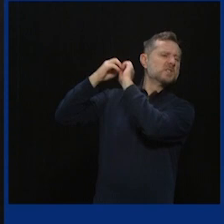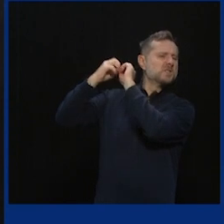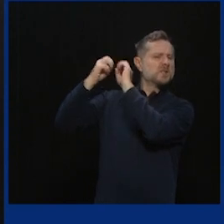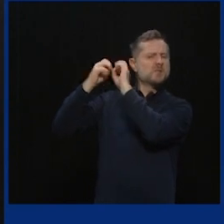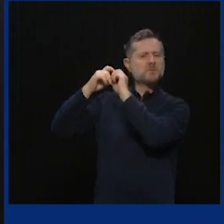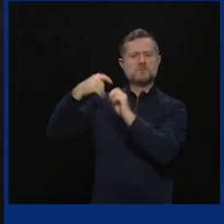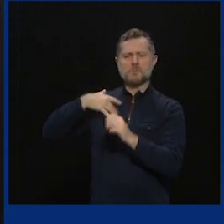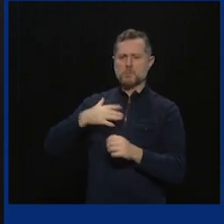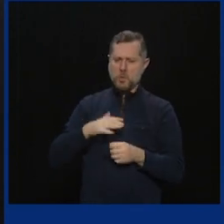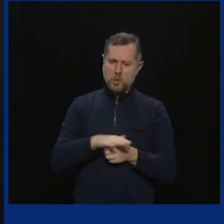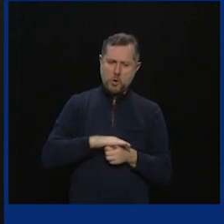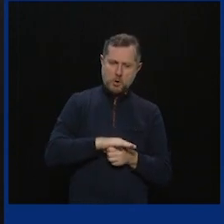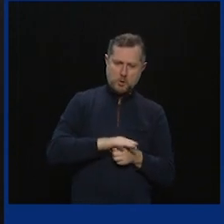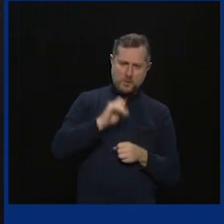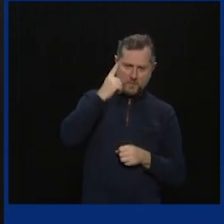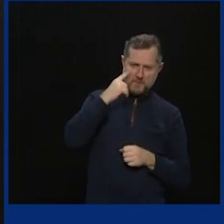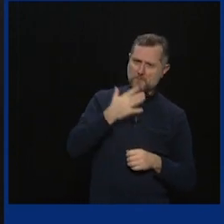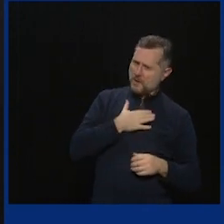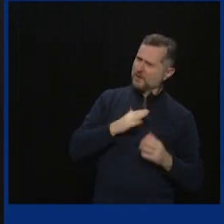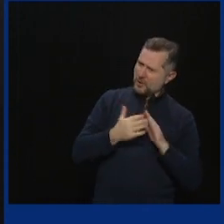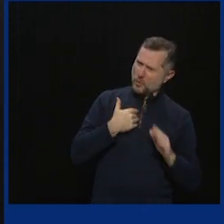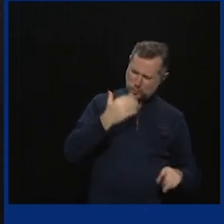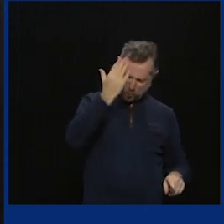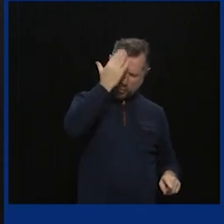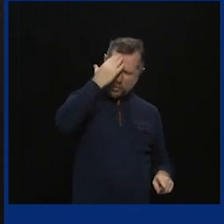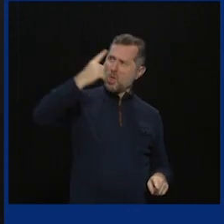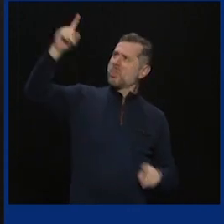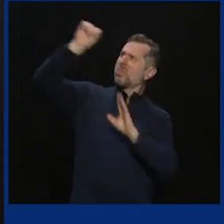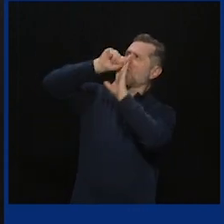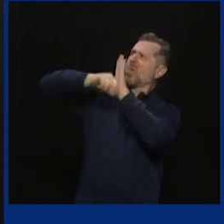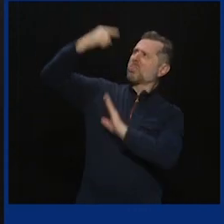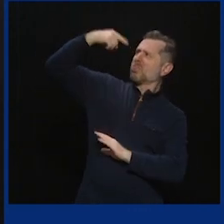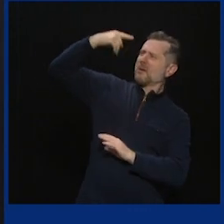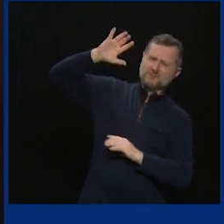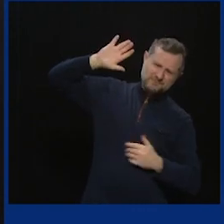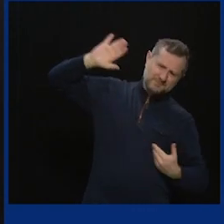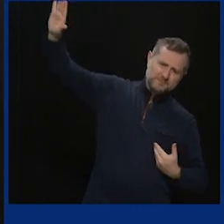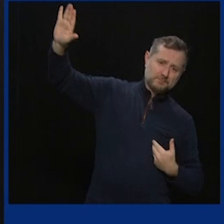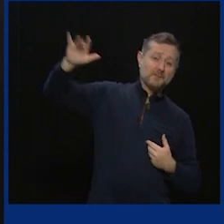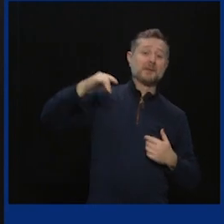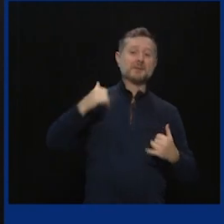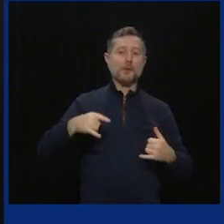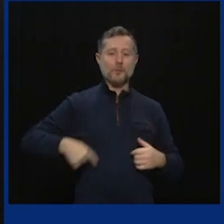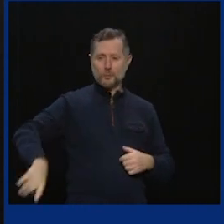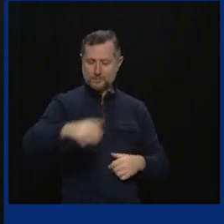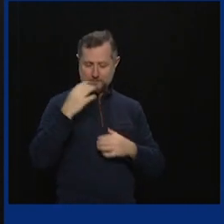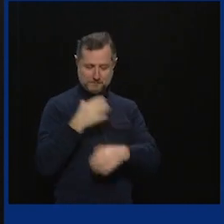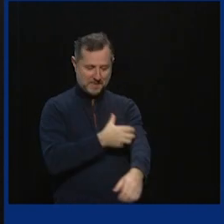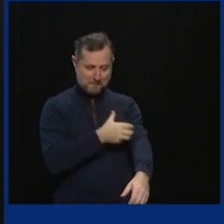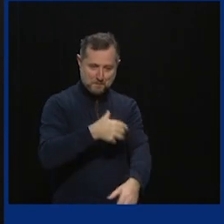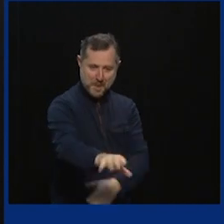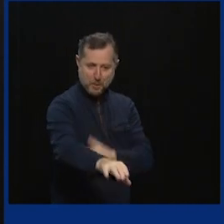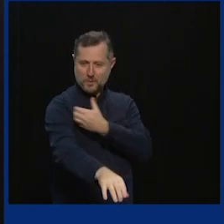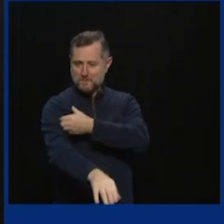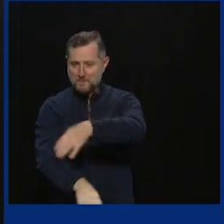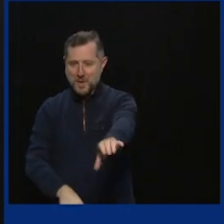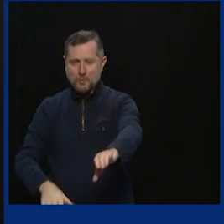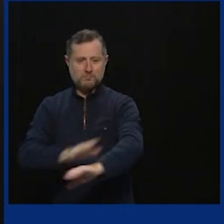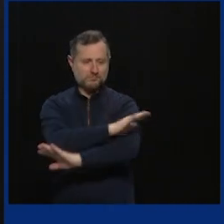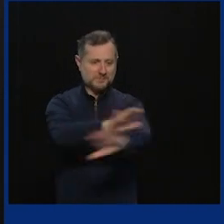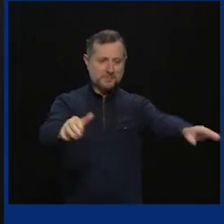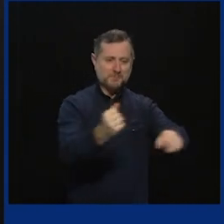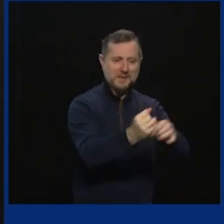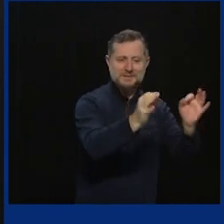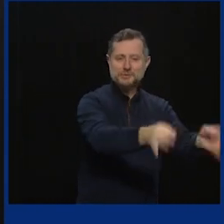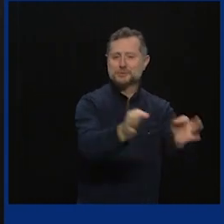best. I am empowering the locals to make decisions about their destiny and what they want for their people. That is how we're doing it here in the state of